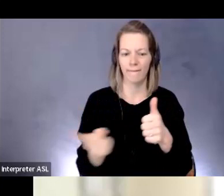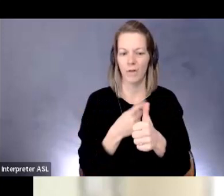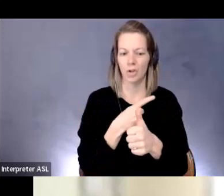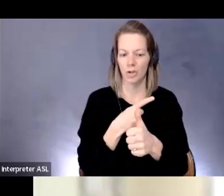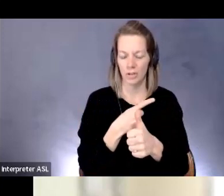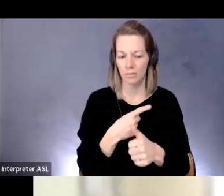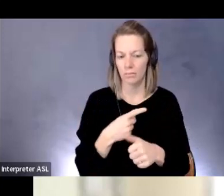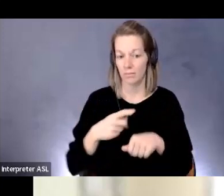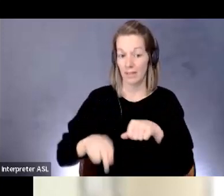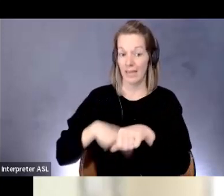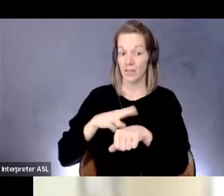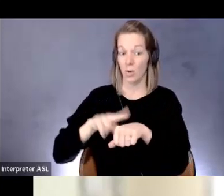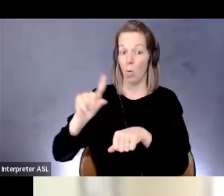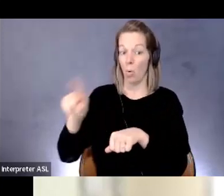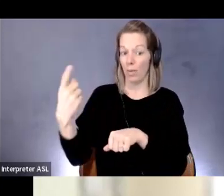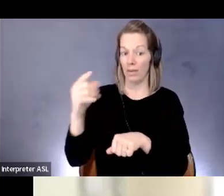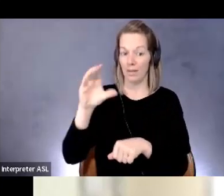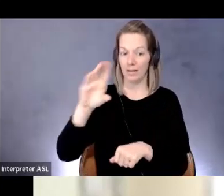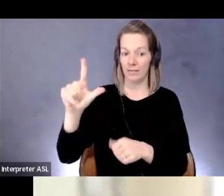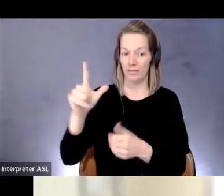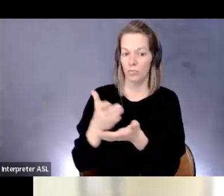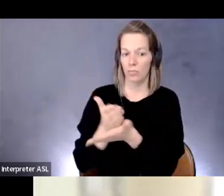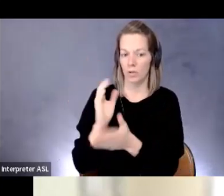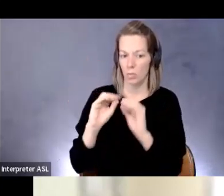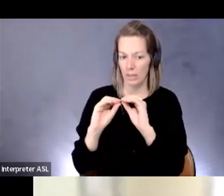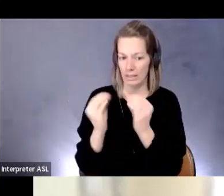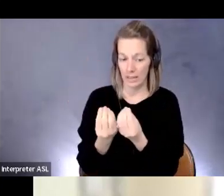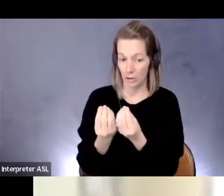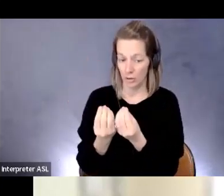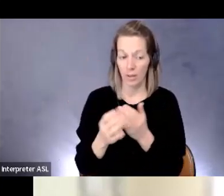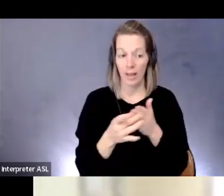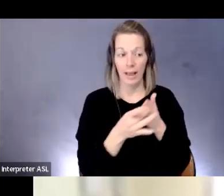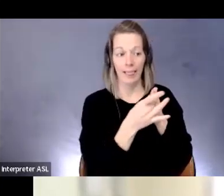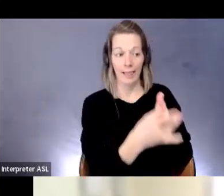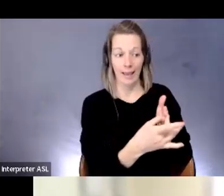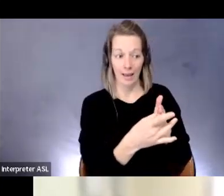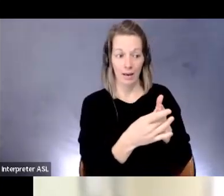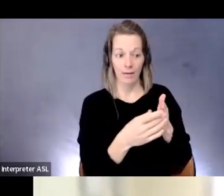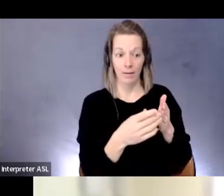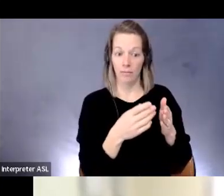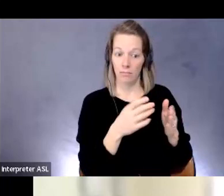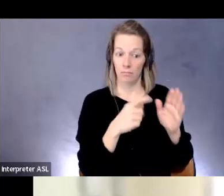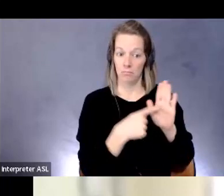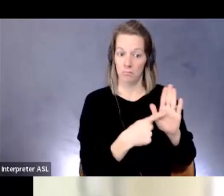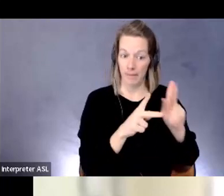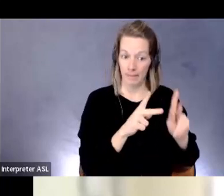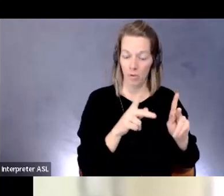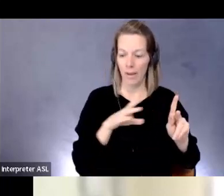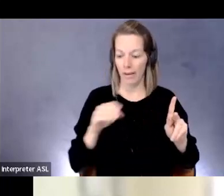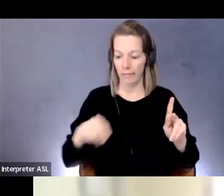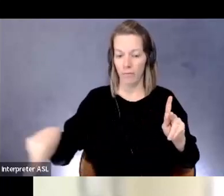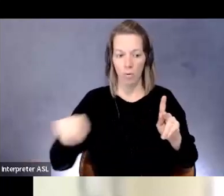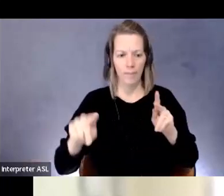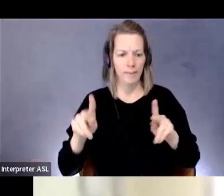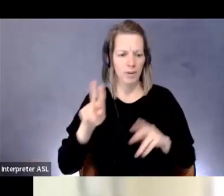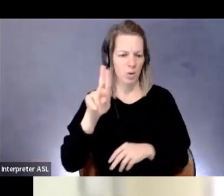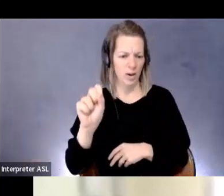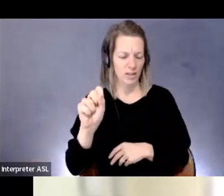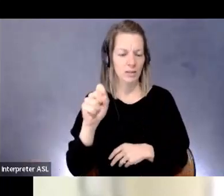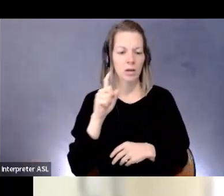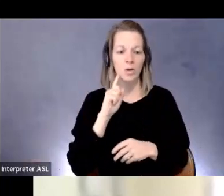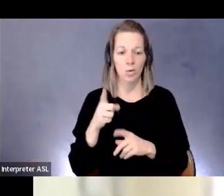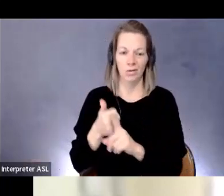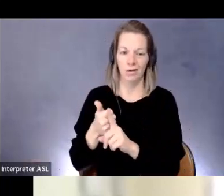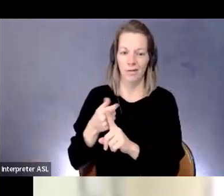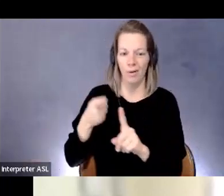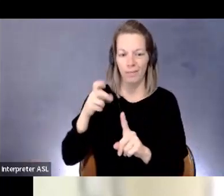the nation's only civil rights organization led by and for people in the United States who, due to disability